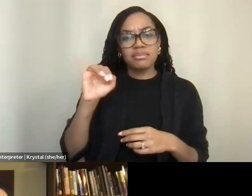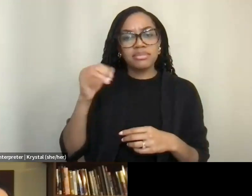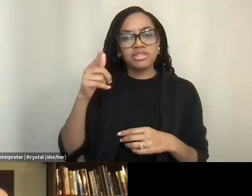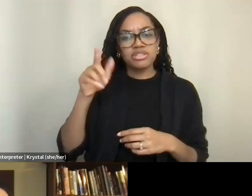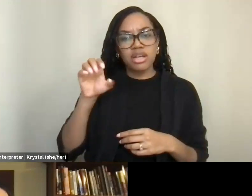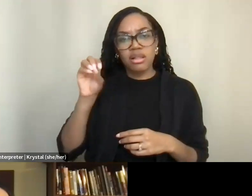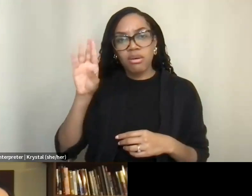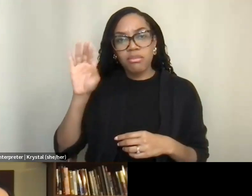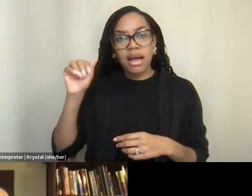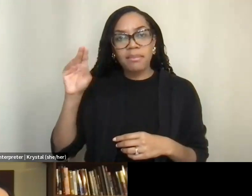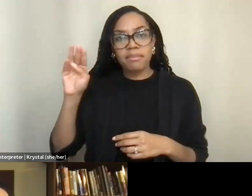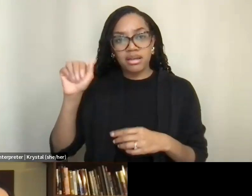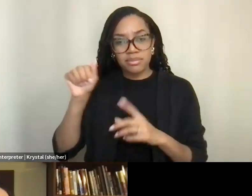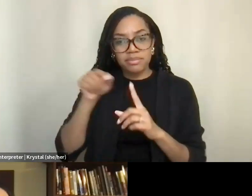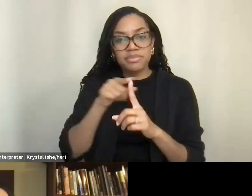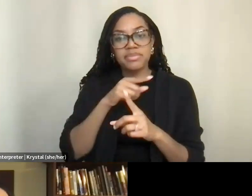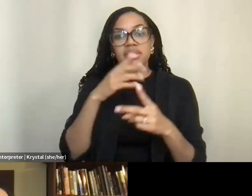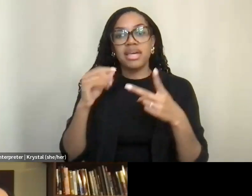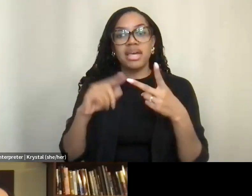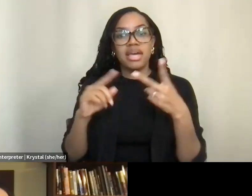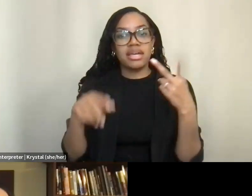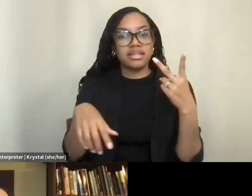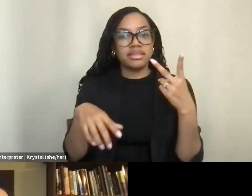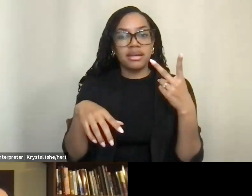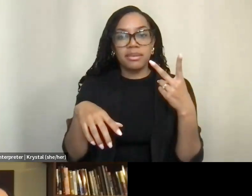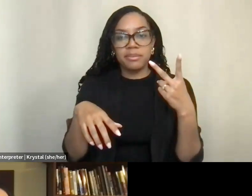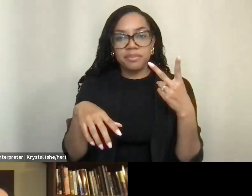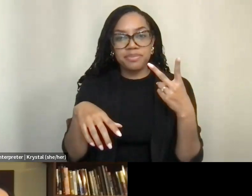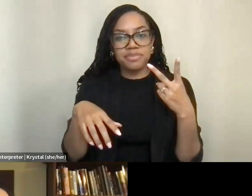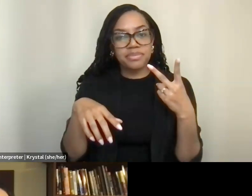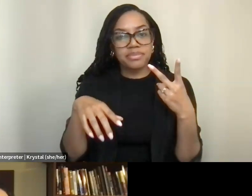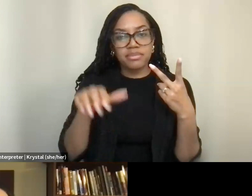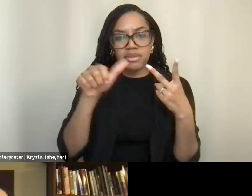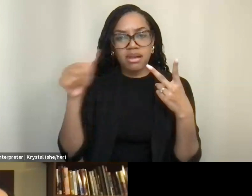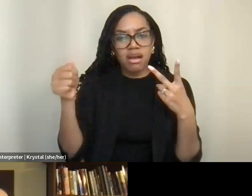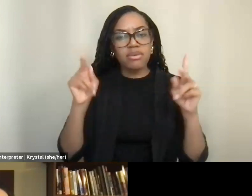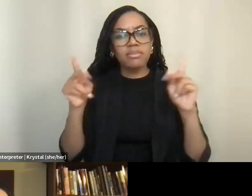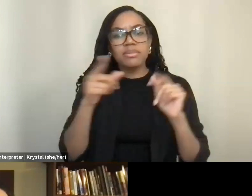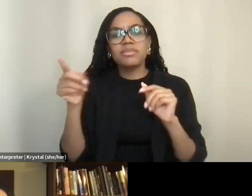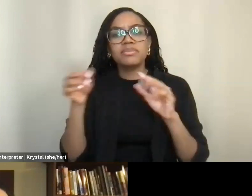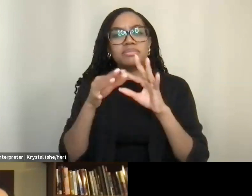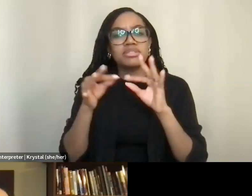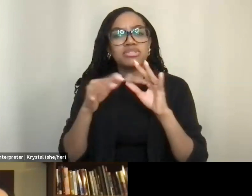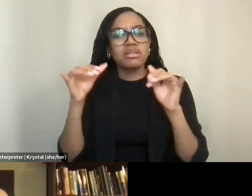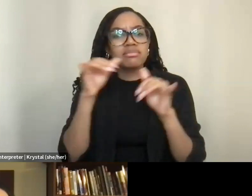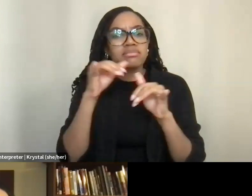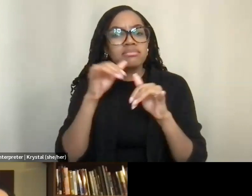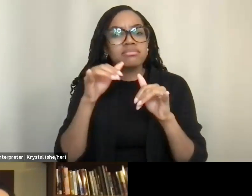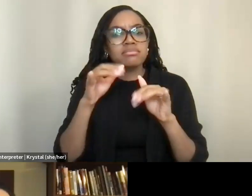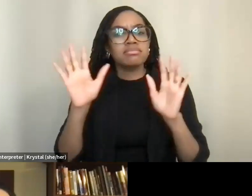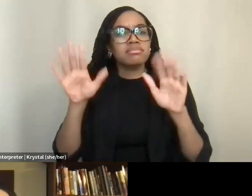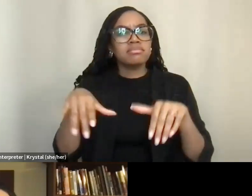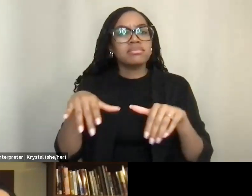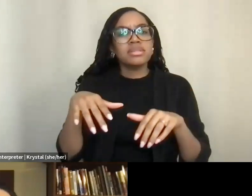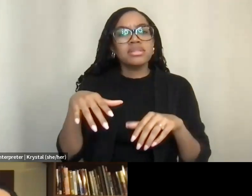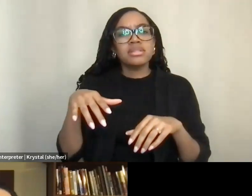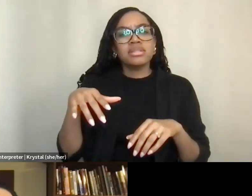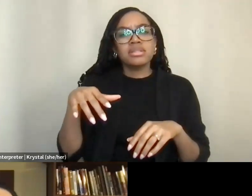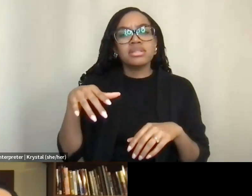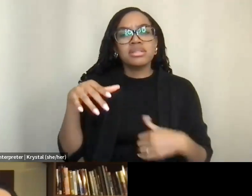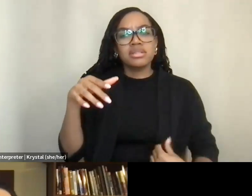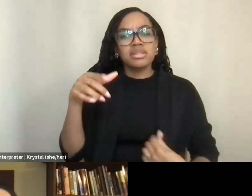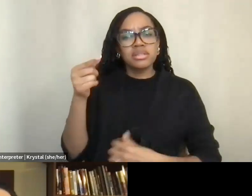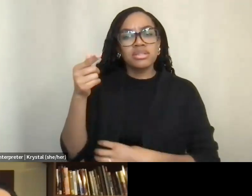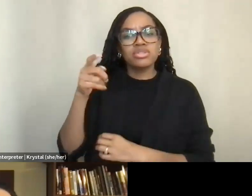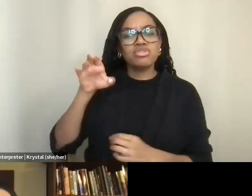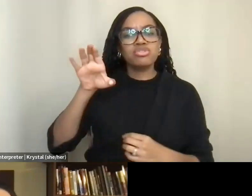president, who had launched that war based on lies, that actually he was their friend, that they had the same values. We were told,